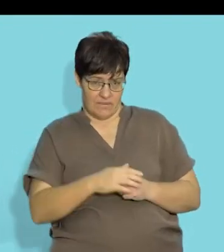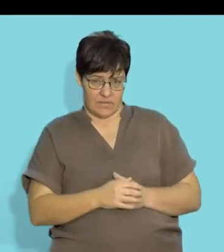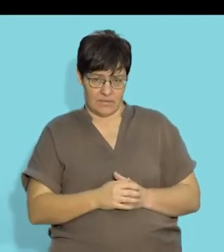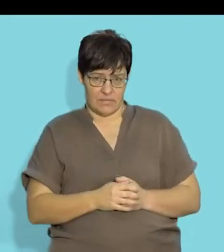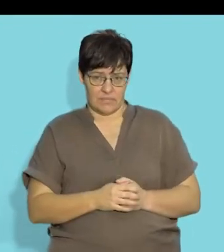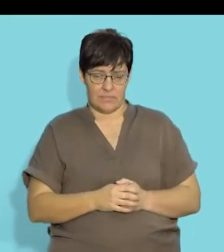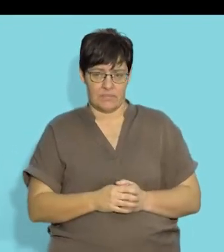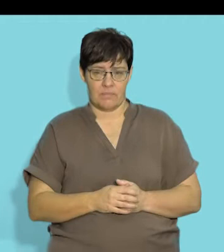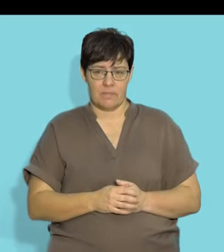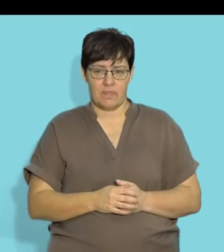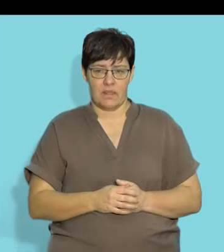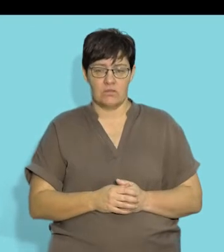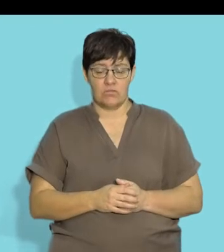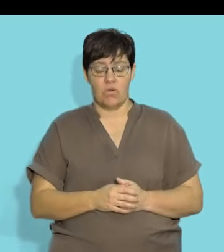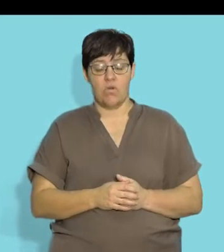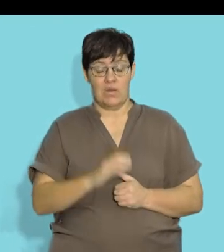concentration,